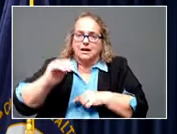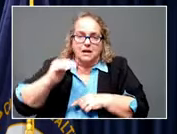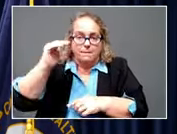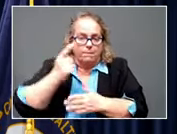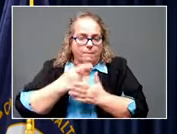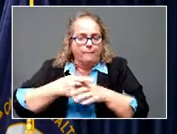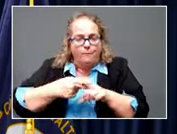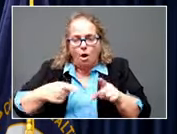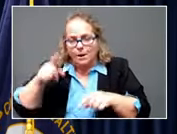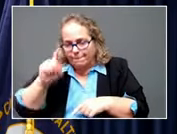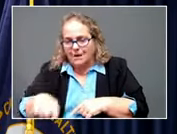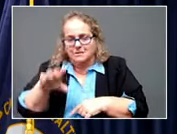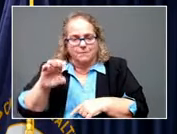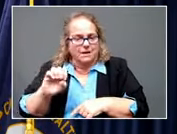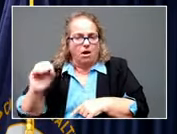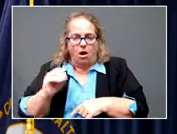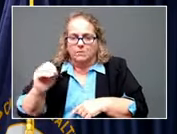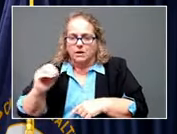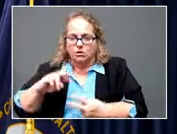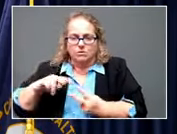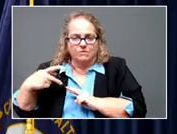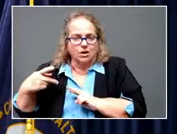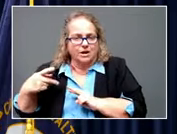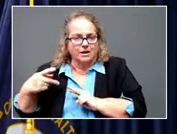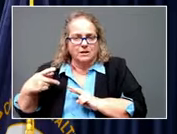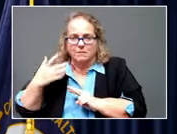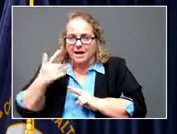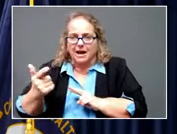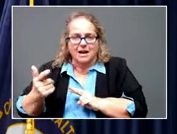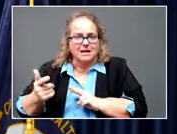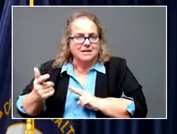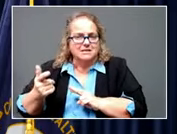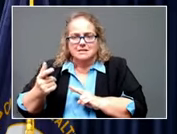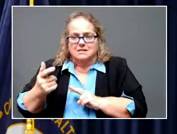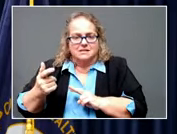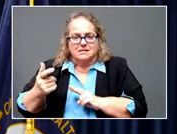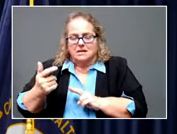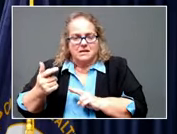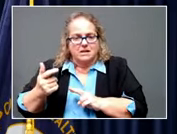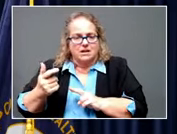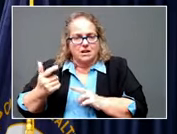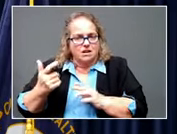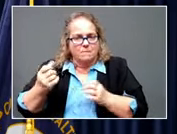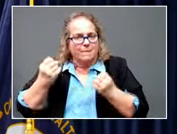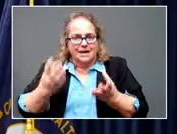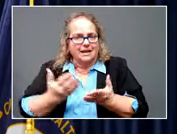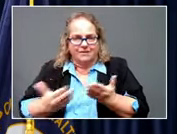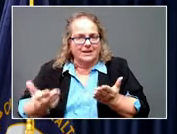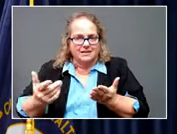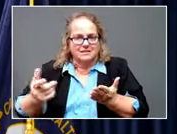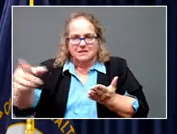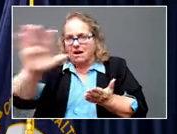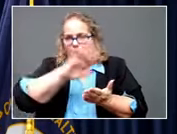here. There's no reason to think that any changes that we are seeing aren't driven by Omicron. Now, if our positivity rate